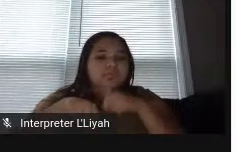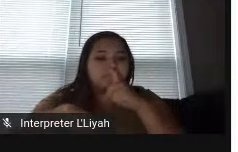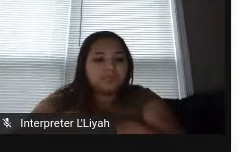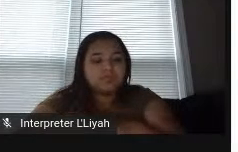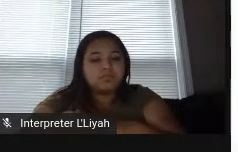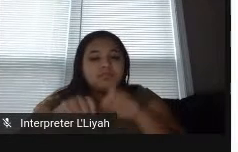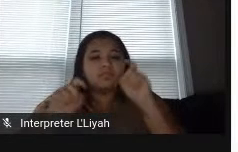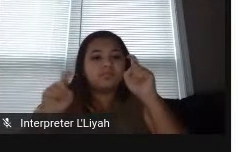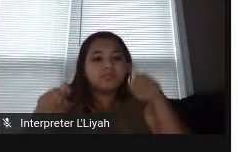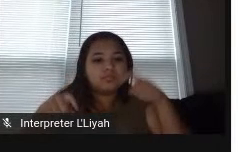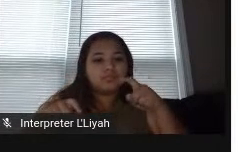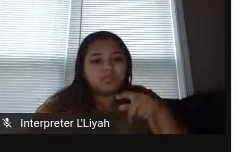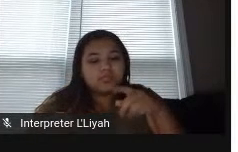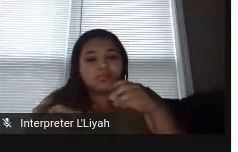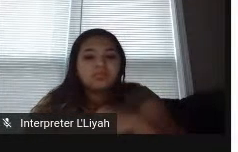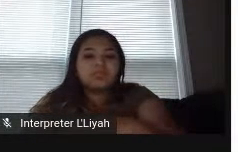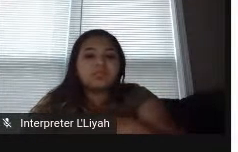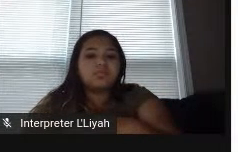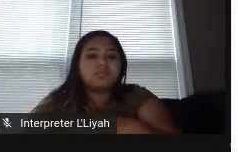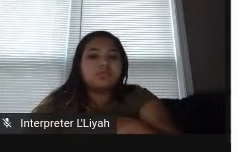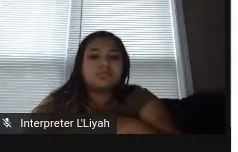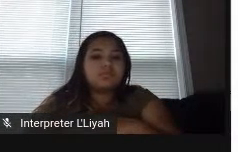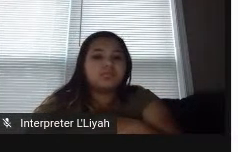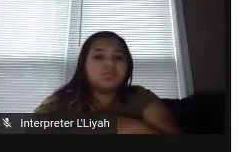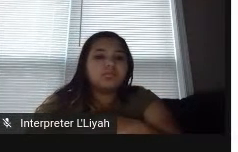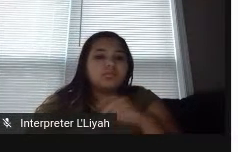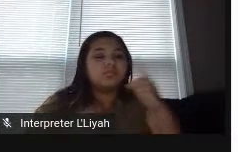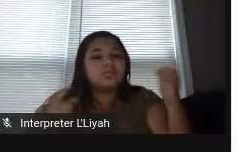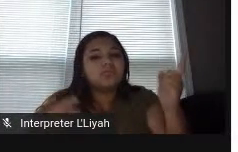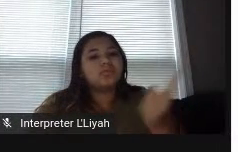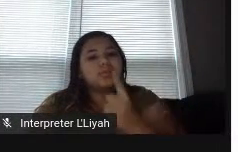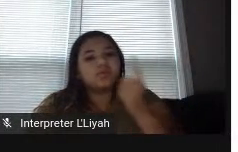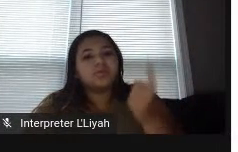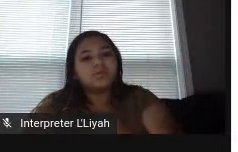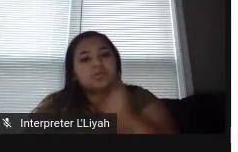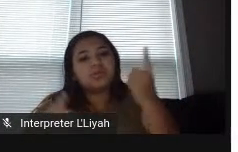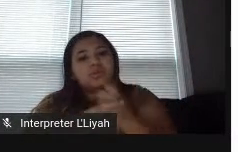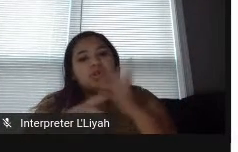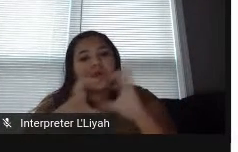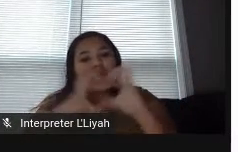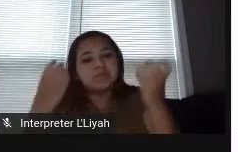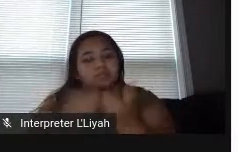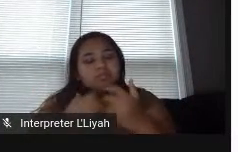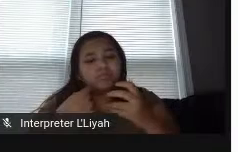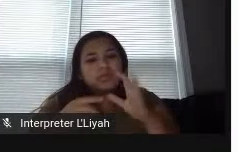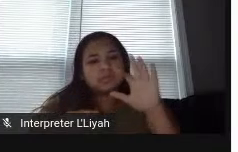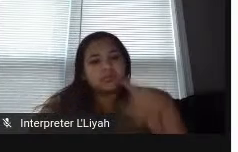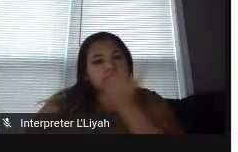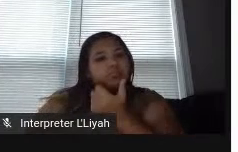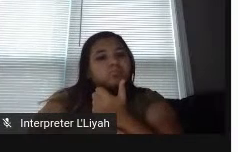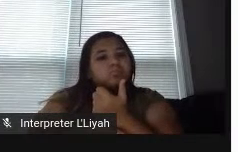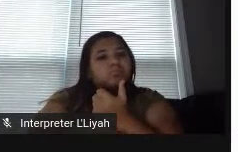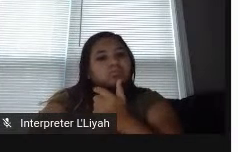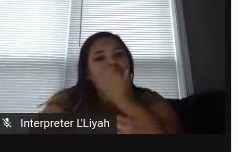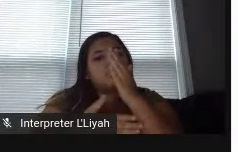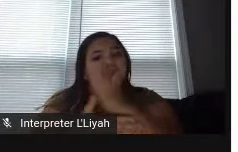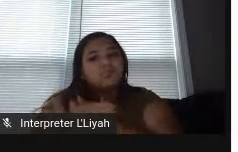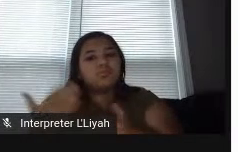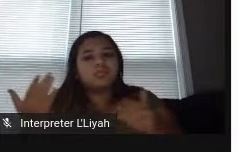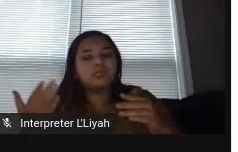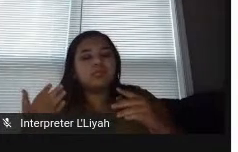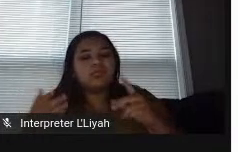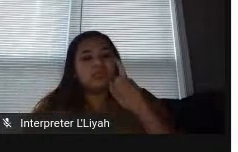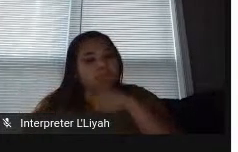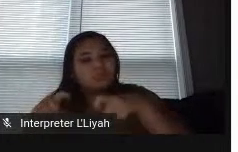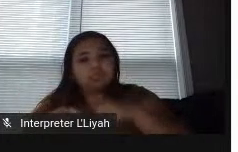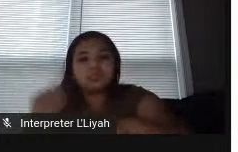time needs to be in a regular classroom, regular setting. It means that you can't just tuck